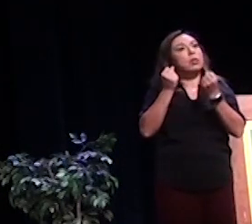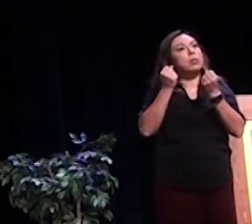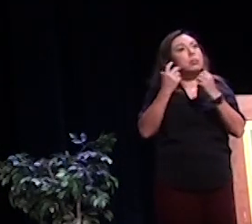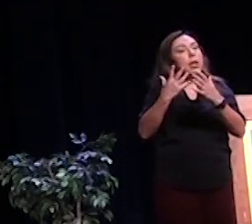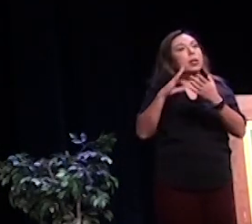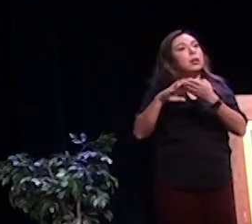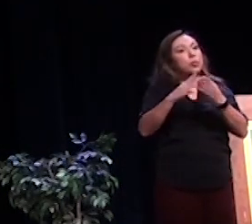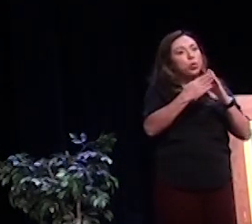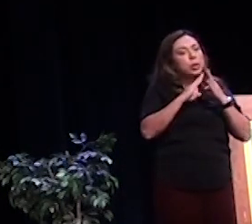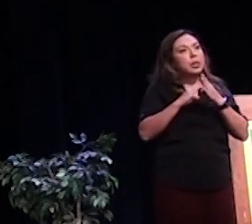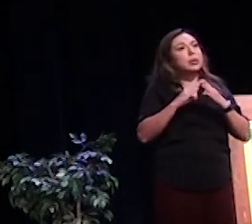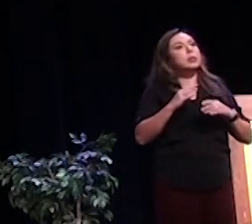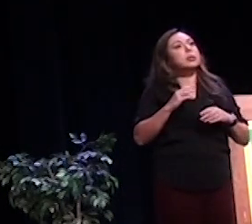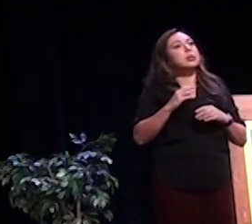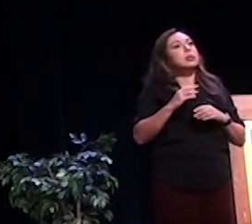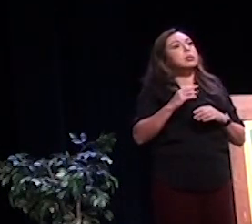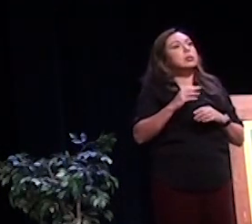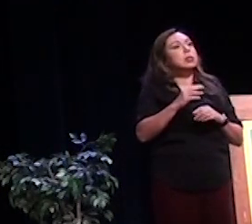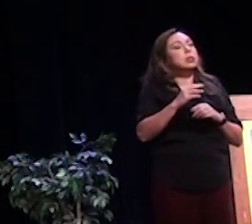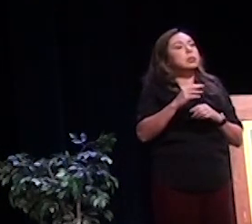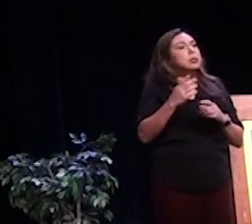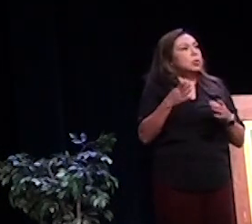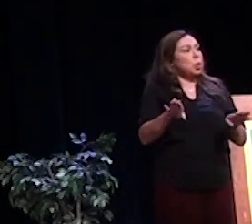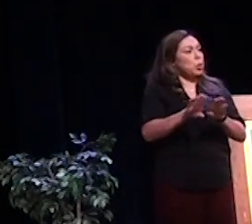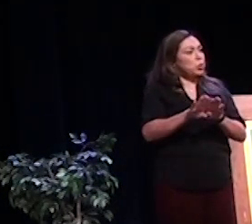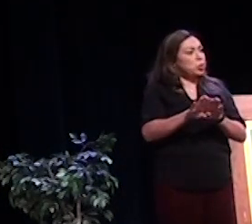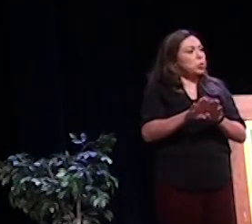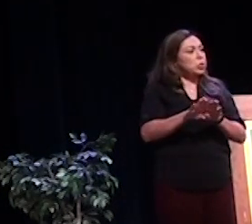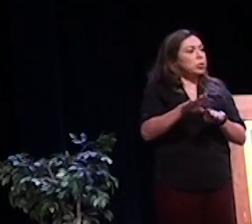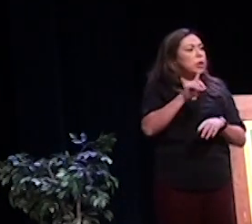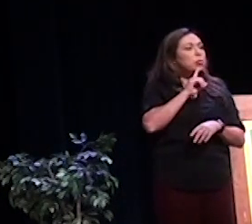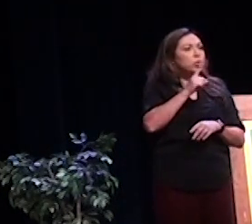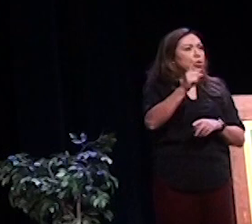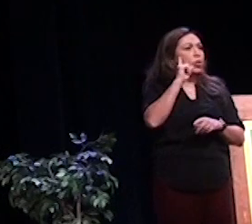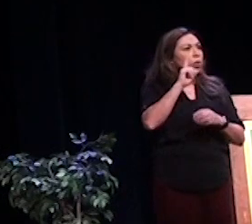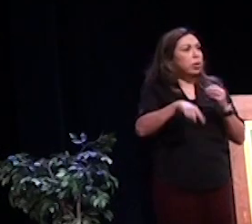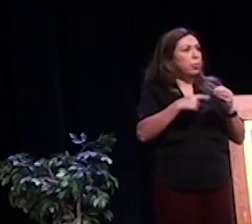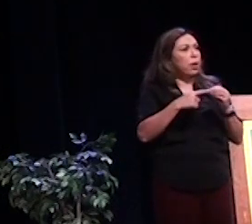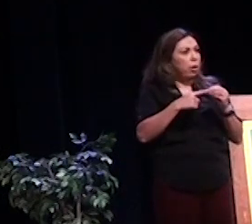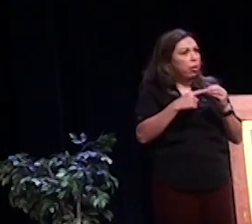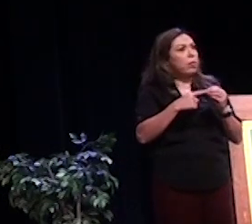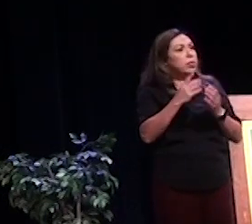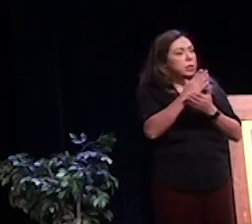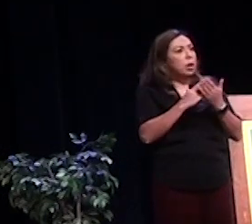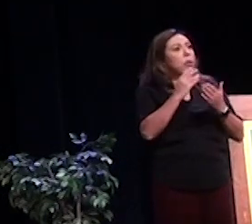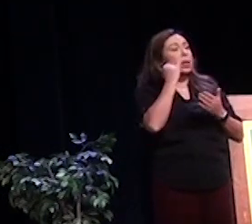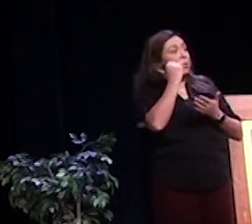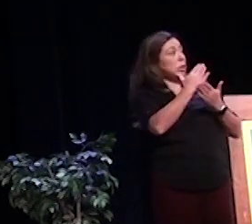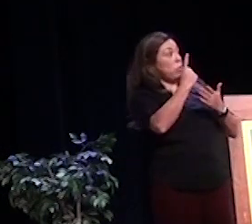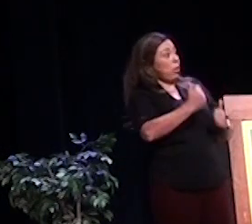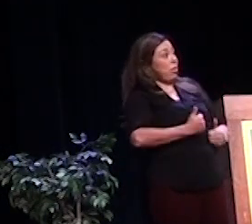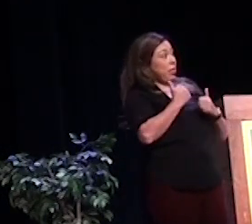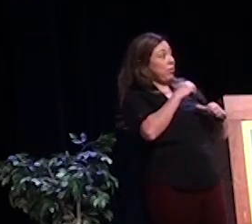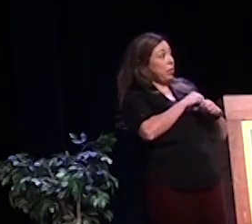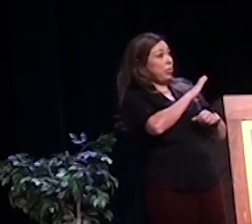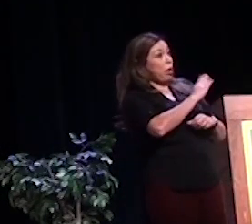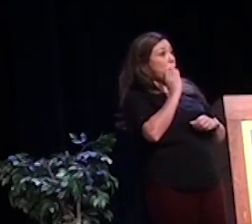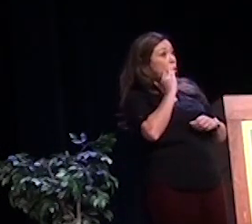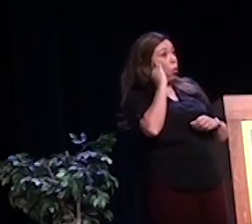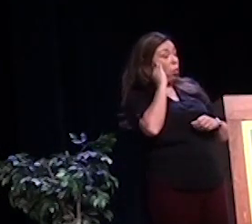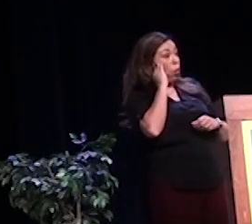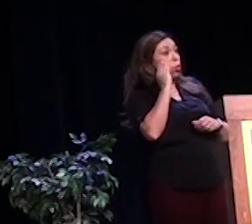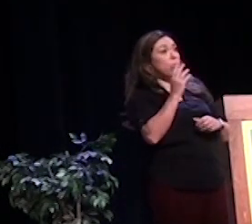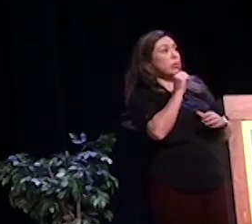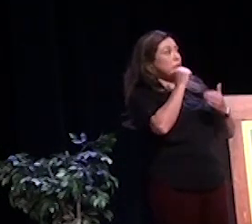closure. And I'm sure you've heard in San Antonio there have been hard closures. And when somebody's living in a home and doesn't have